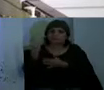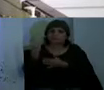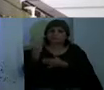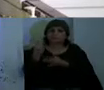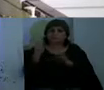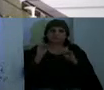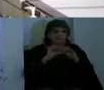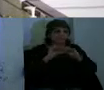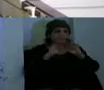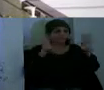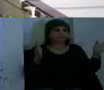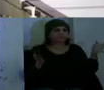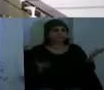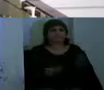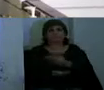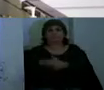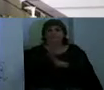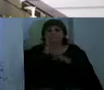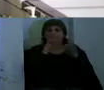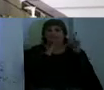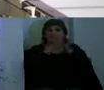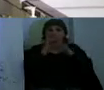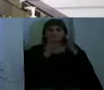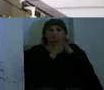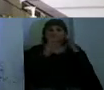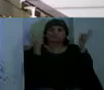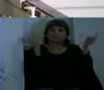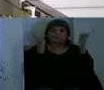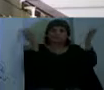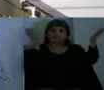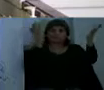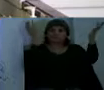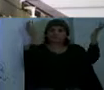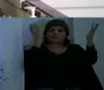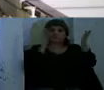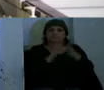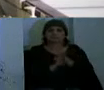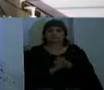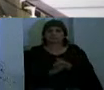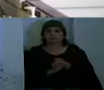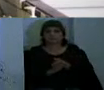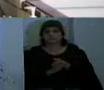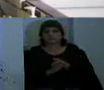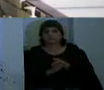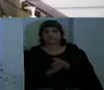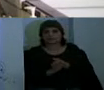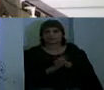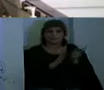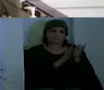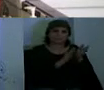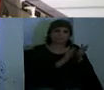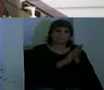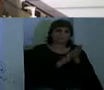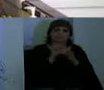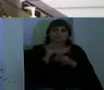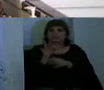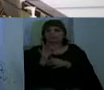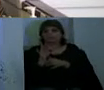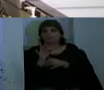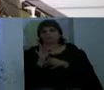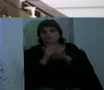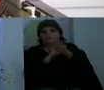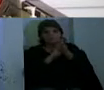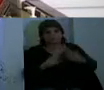and morning star. Hallelujah. The praise of peace. He's the Lord of